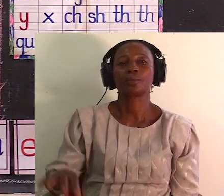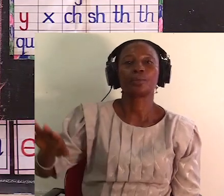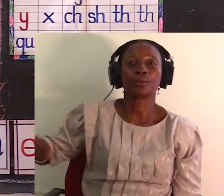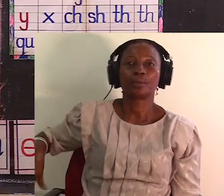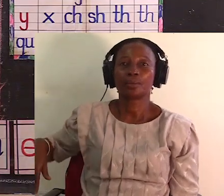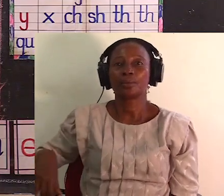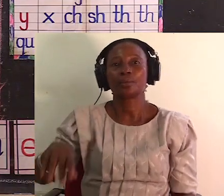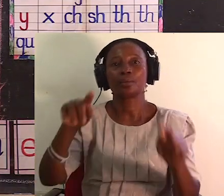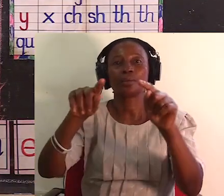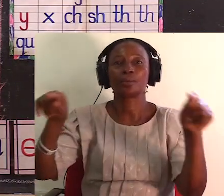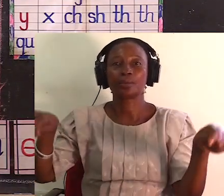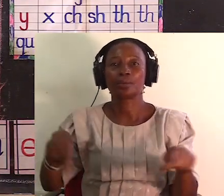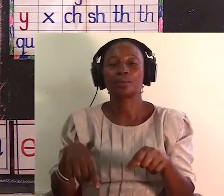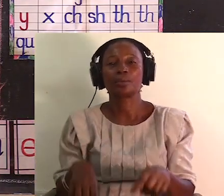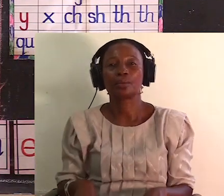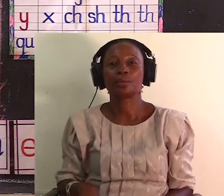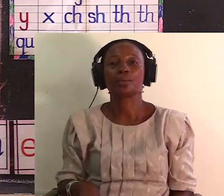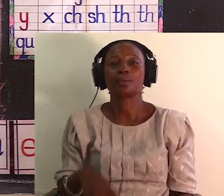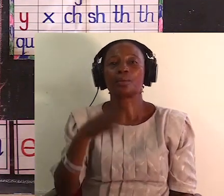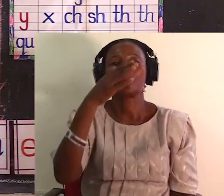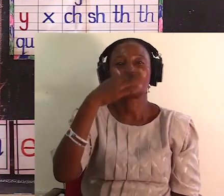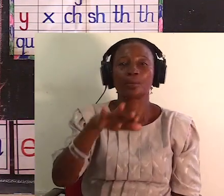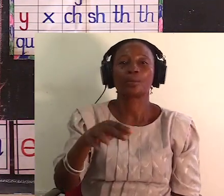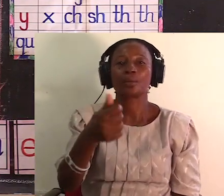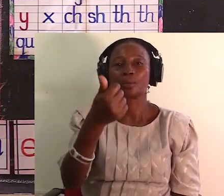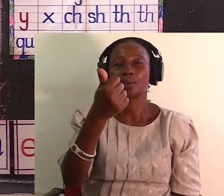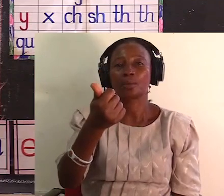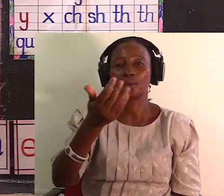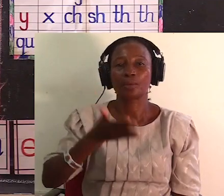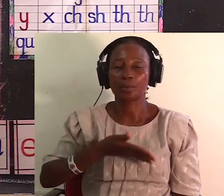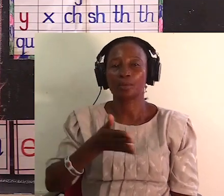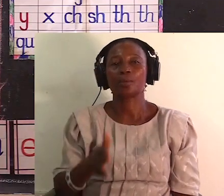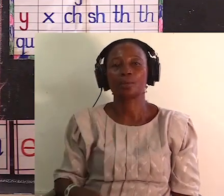The last box from the 6 you have,